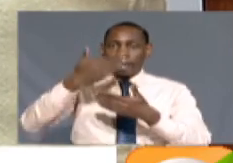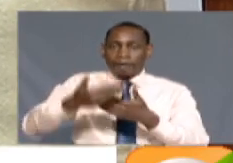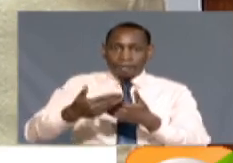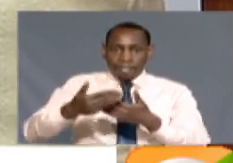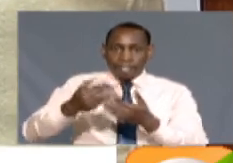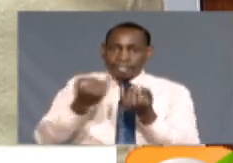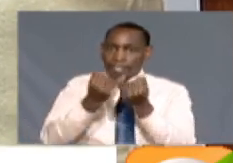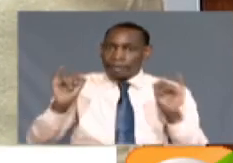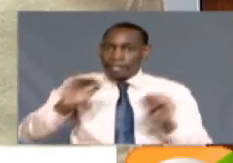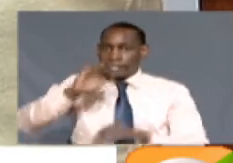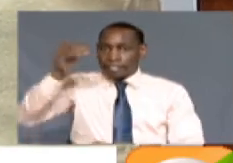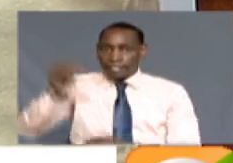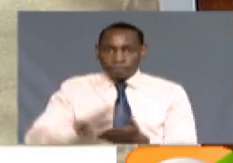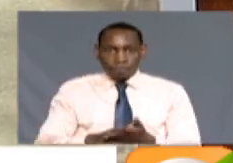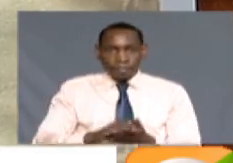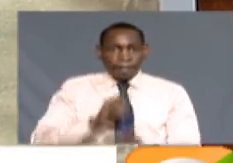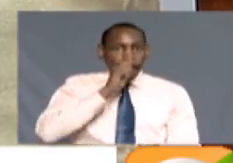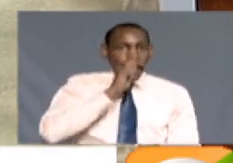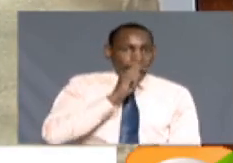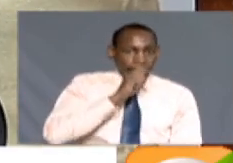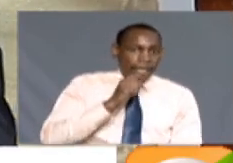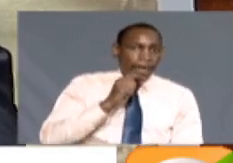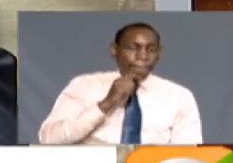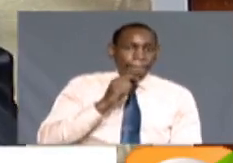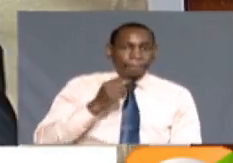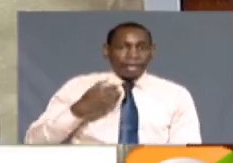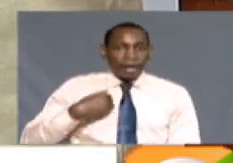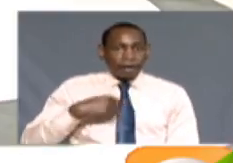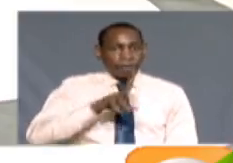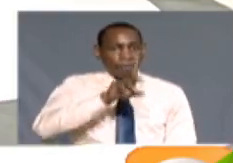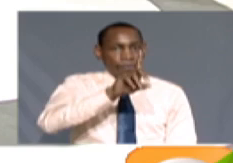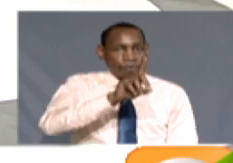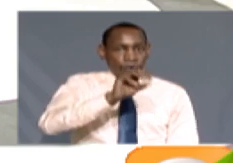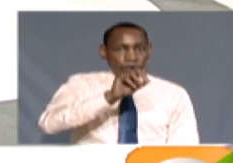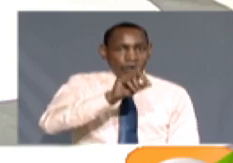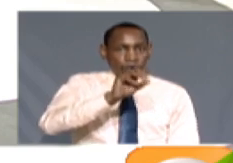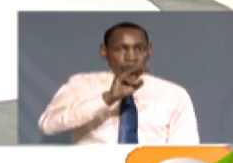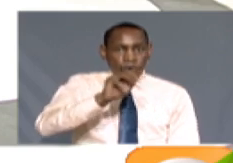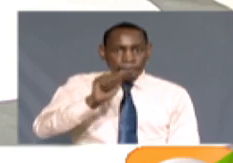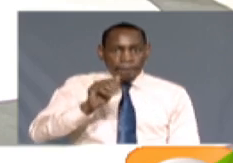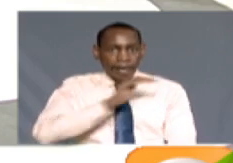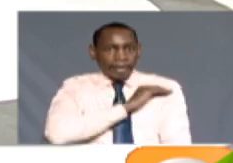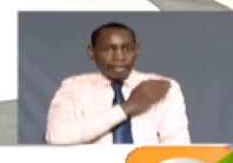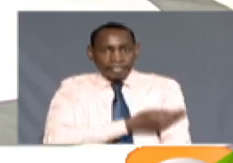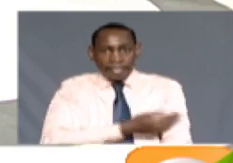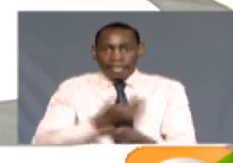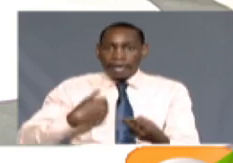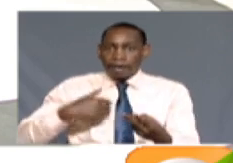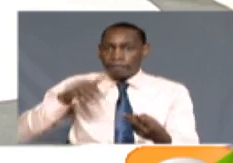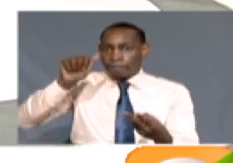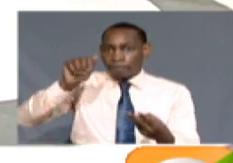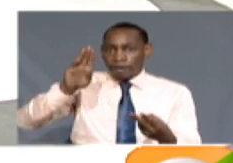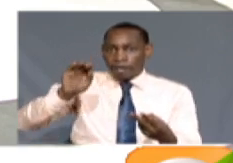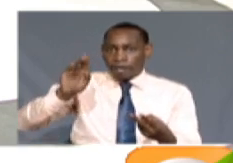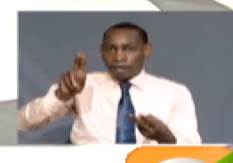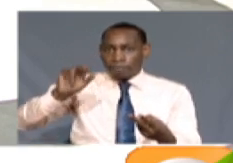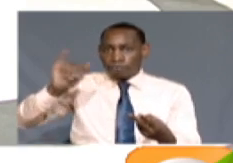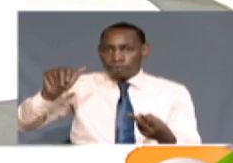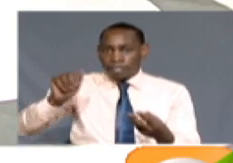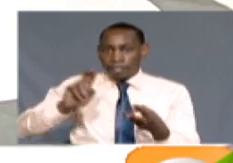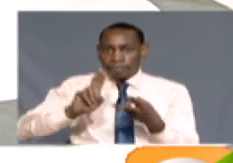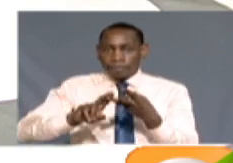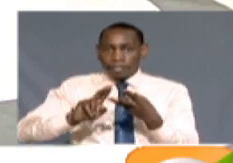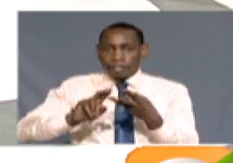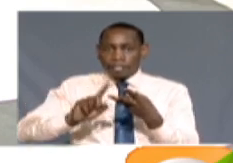city. Yeah. Look at Tanzania, they have Dodoma. Yes. Nigeria, they have Abuja. Yes. South Africa,